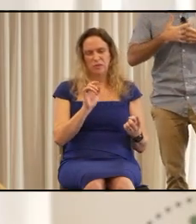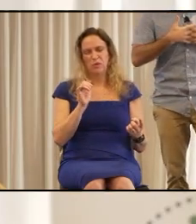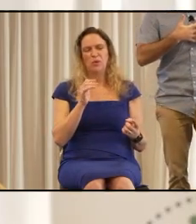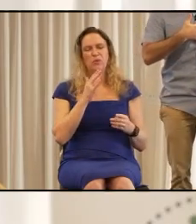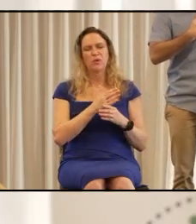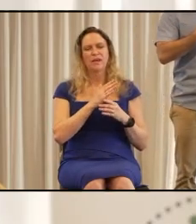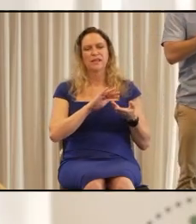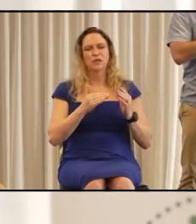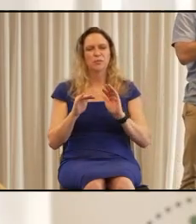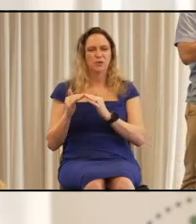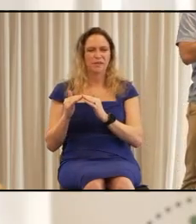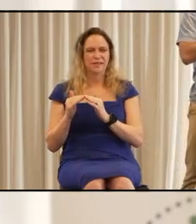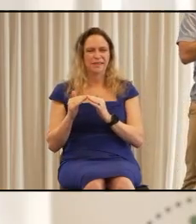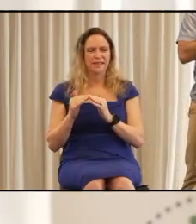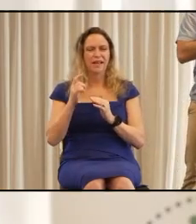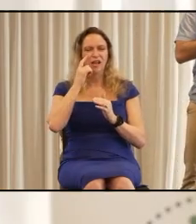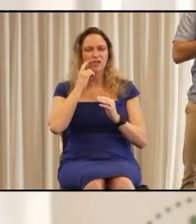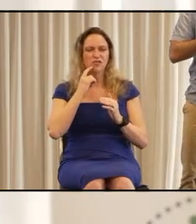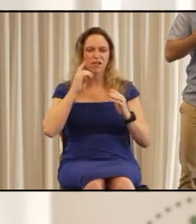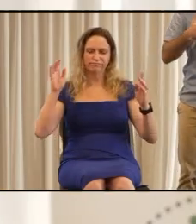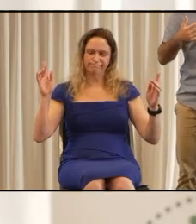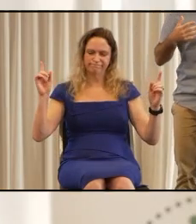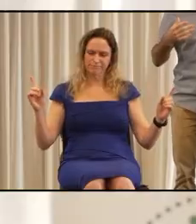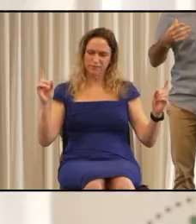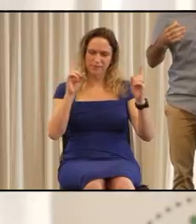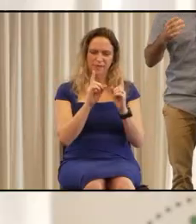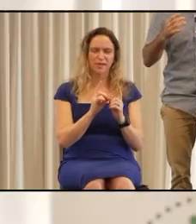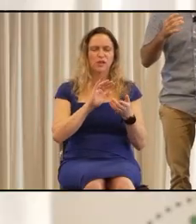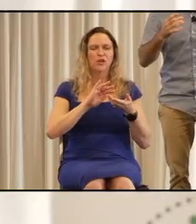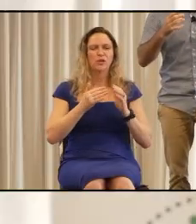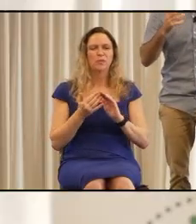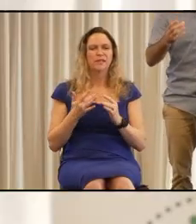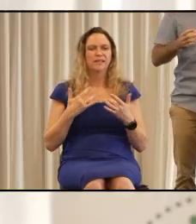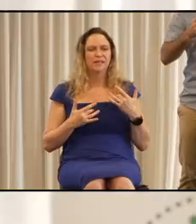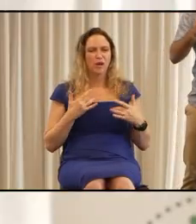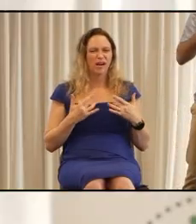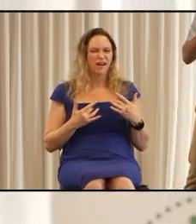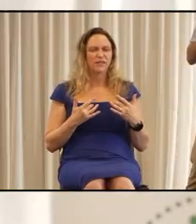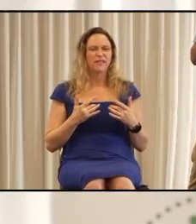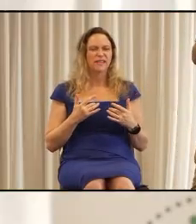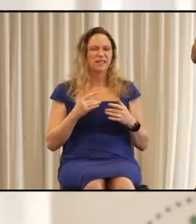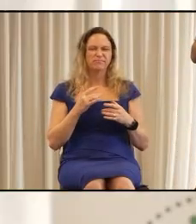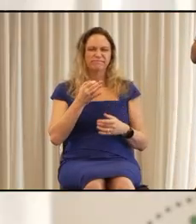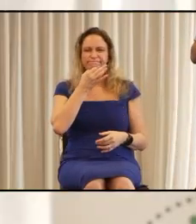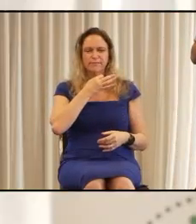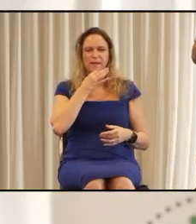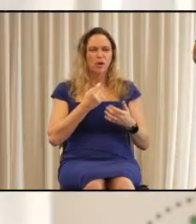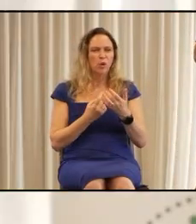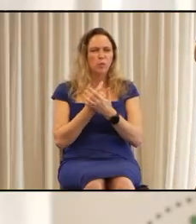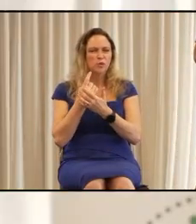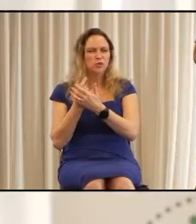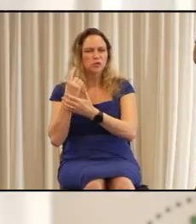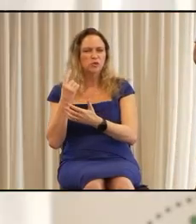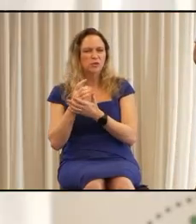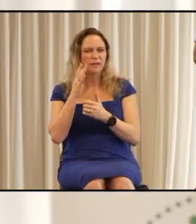trying to bring the both of them together. They knew that community life had not had the opportunities to relate to